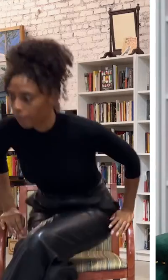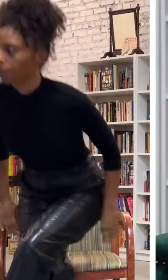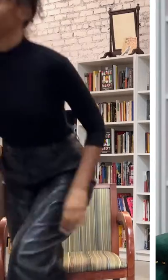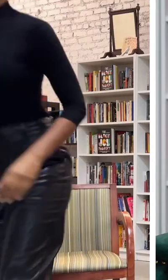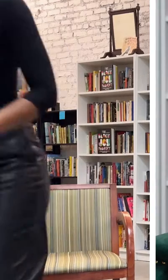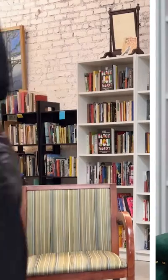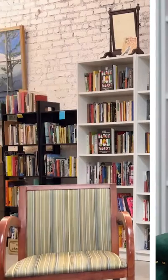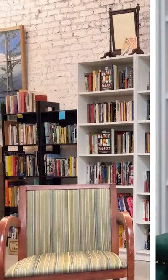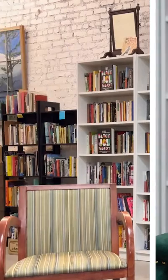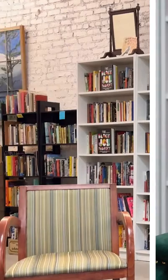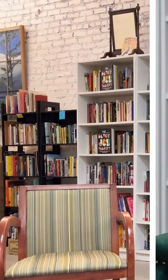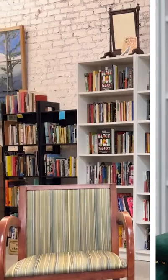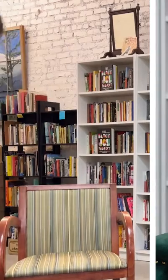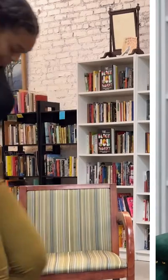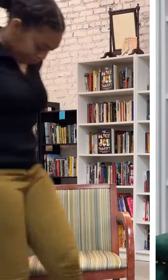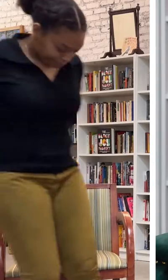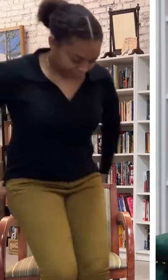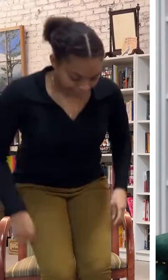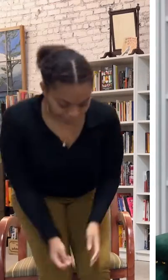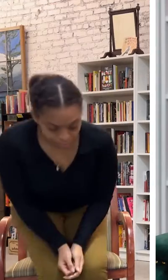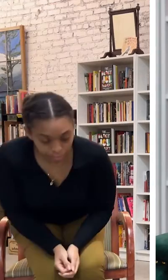I do want to talk about you. Okay.